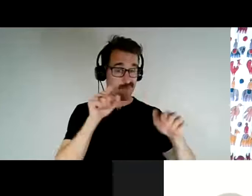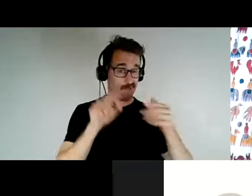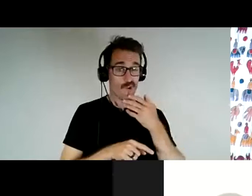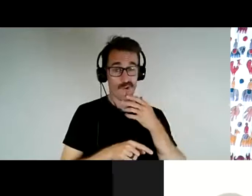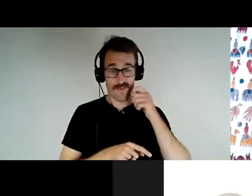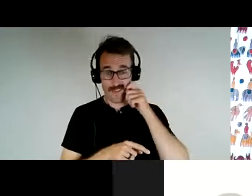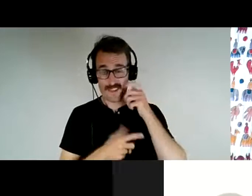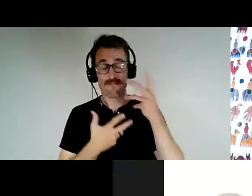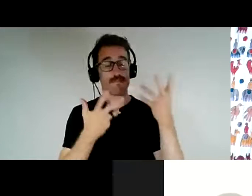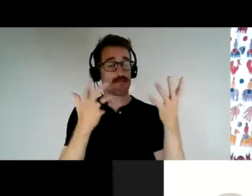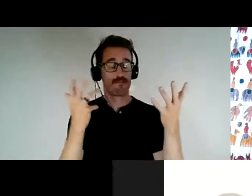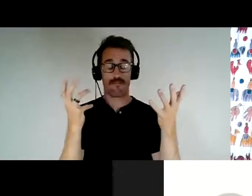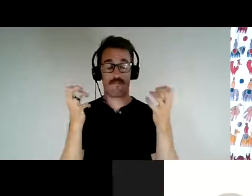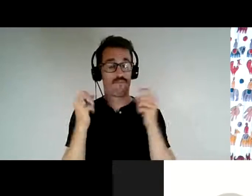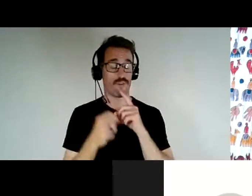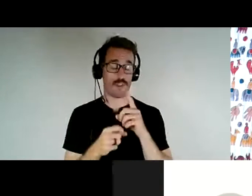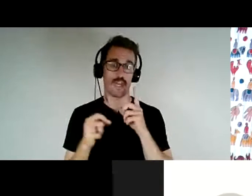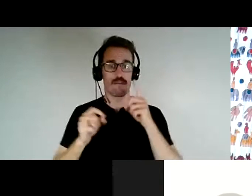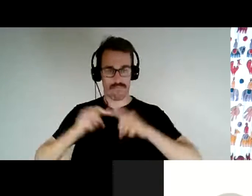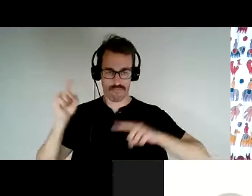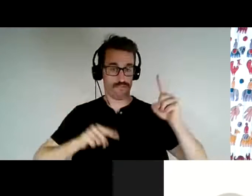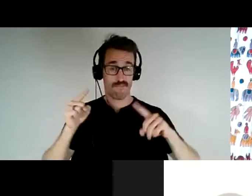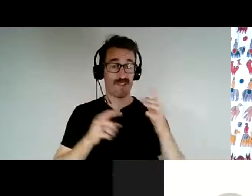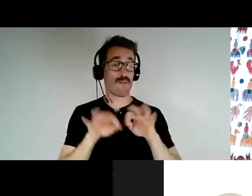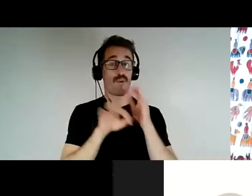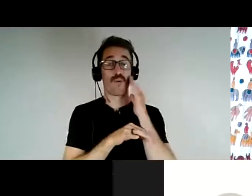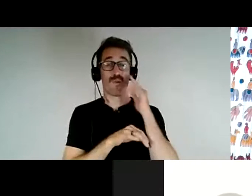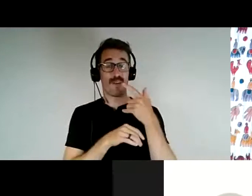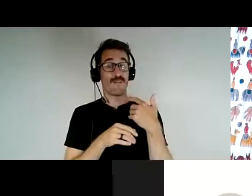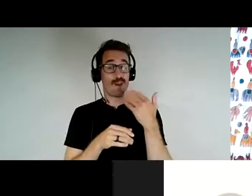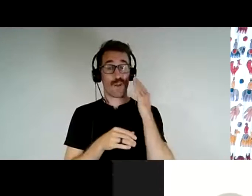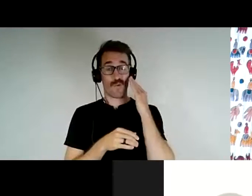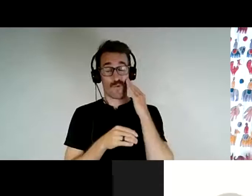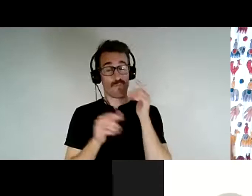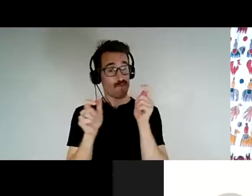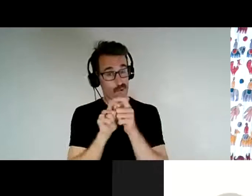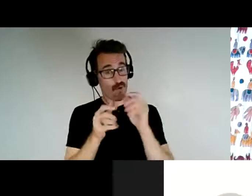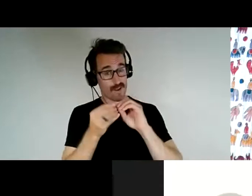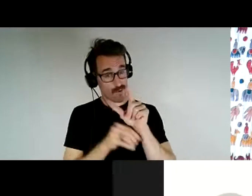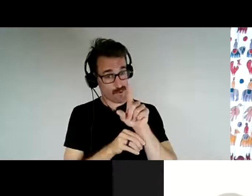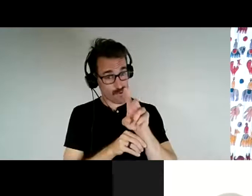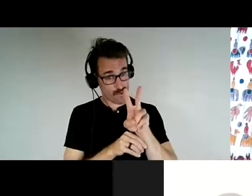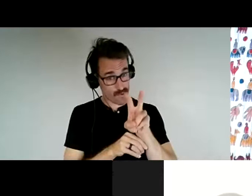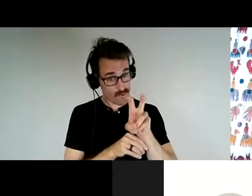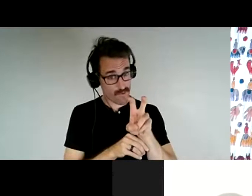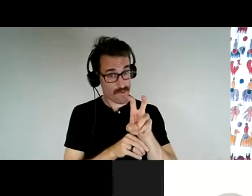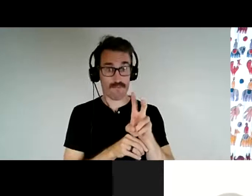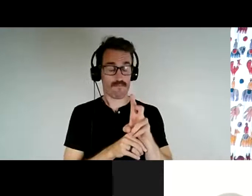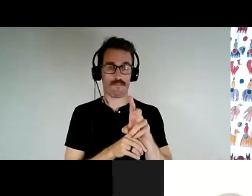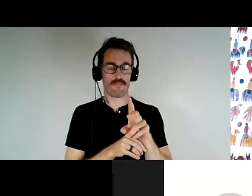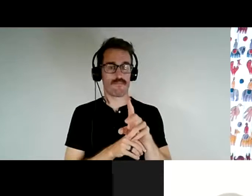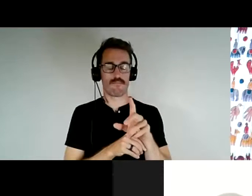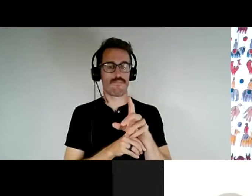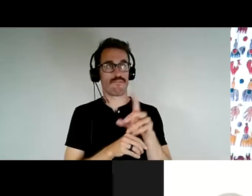So it's important to understand that even though we're such a small number, 200, imagine the larger community